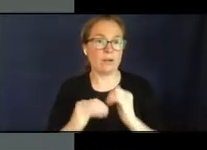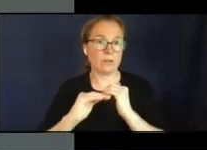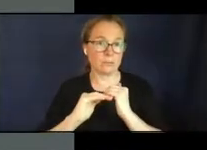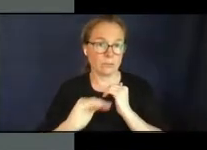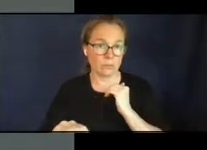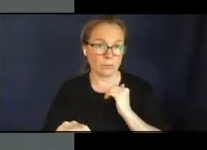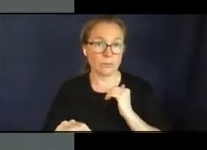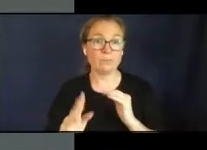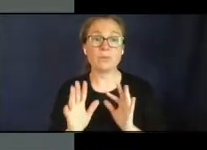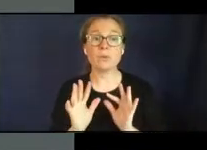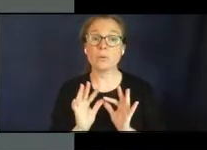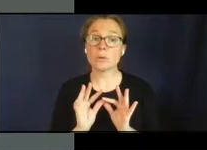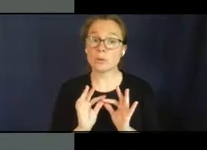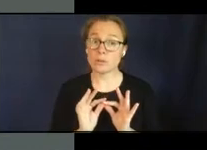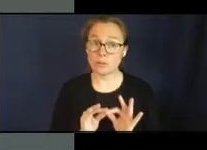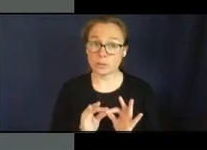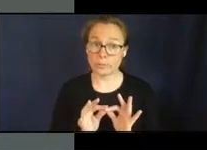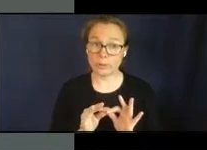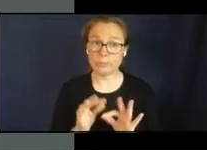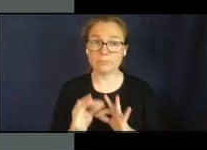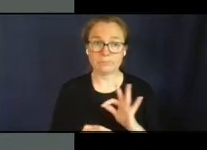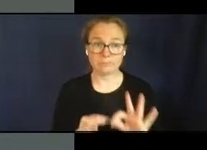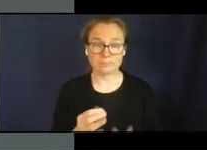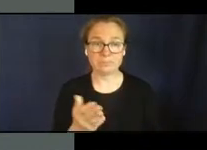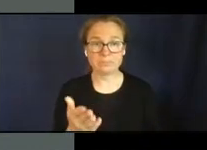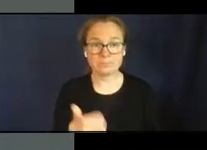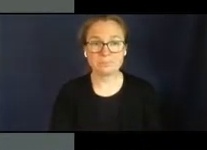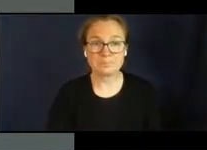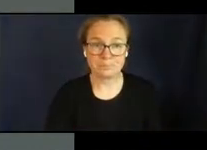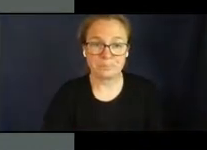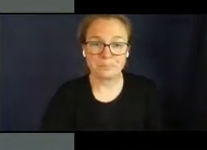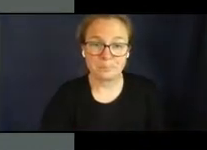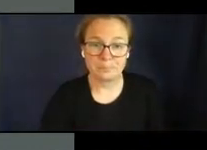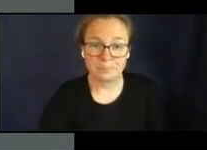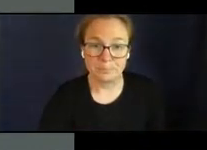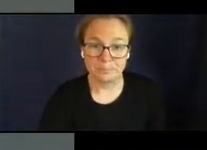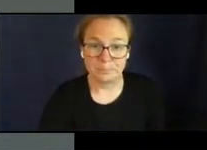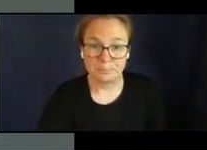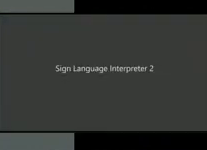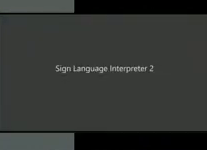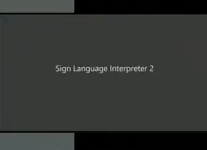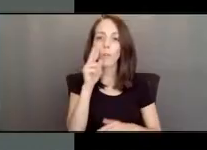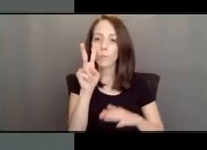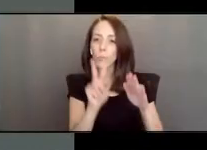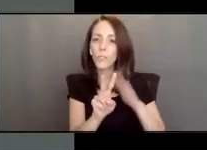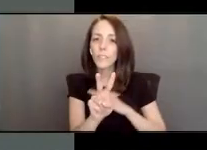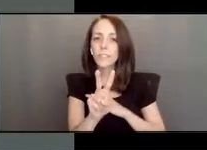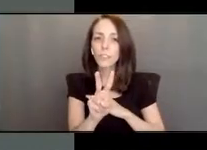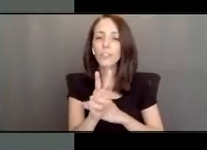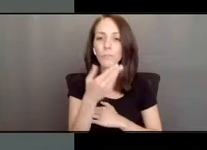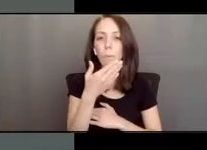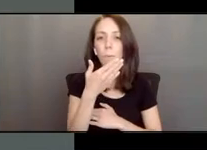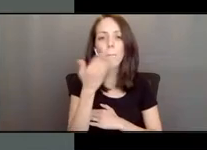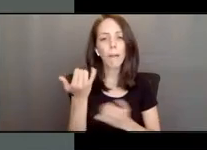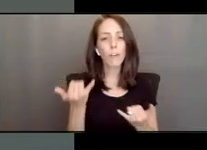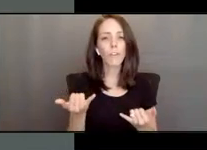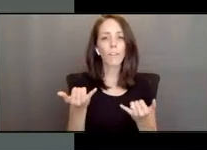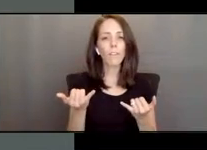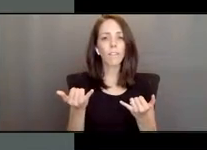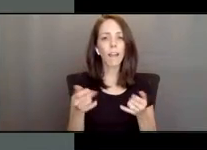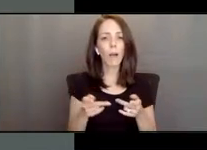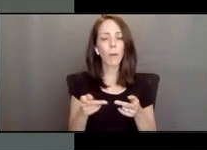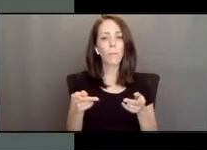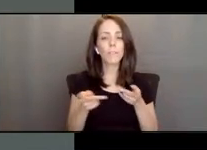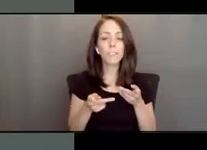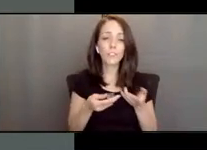Program. So this year we're able to start with a better prediction. We're in much better shape with the funds that the